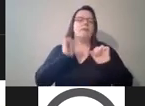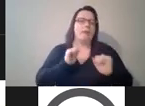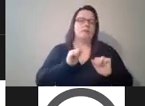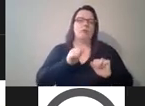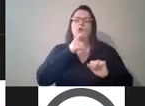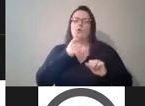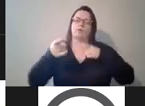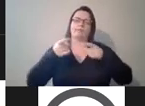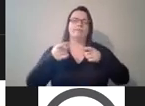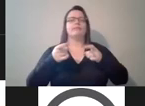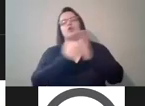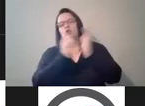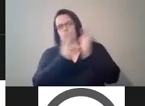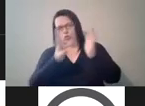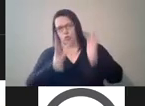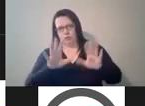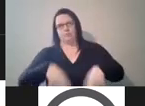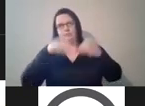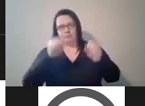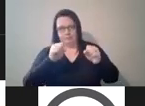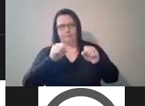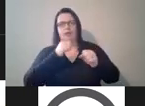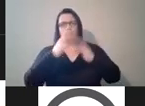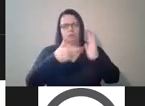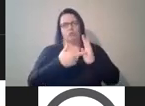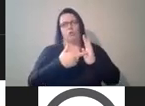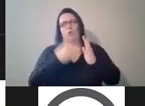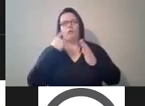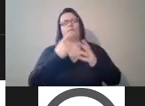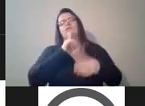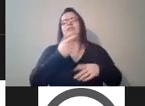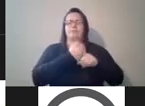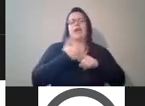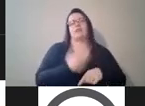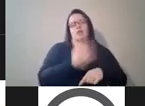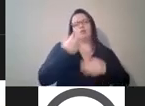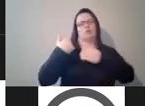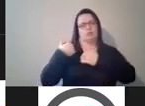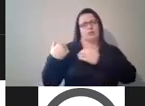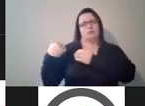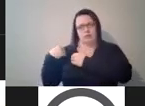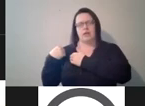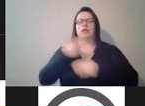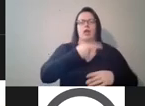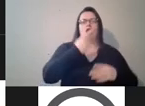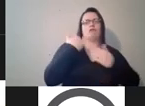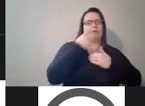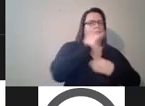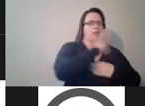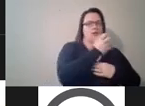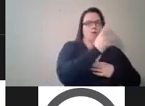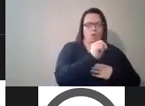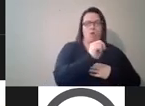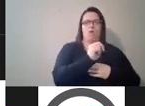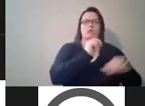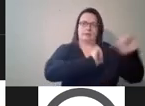social worker really plays a dual role in that process. So they're responsible, of course, for completing their own assessment of capacity,